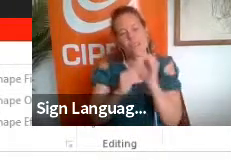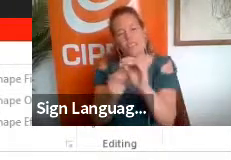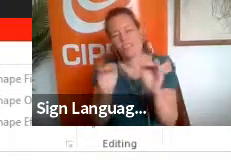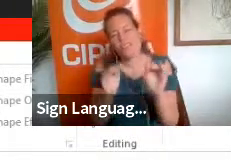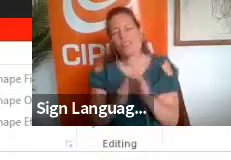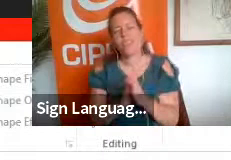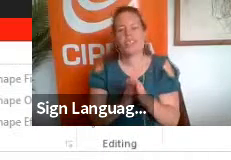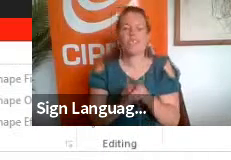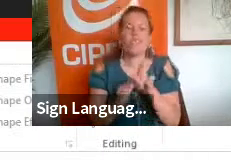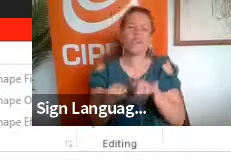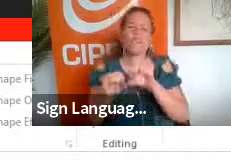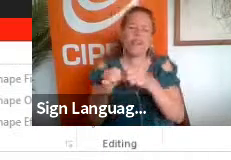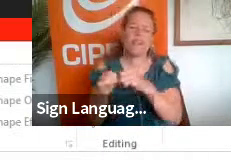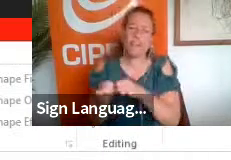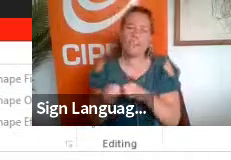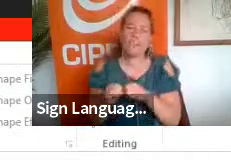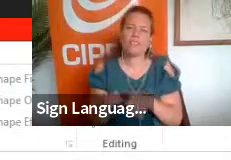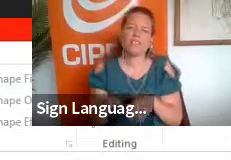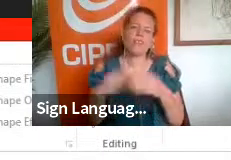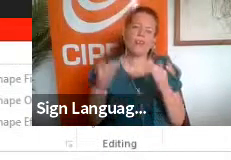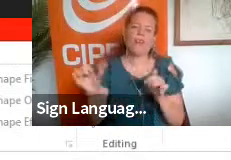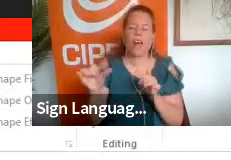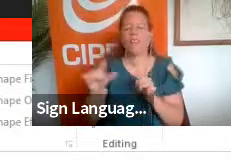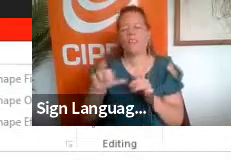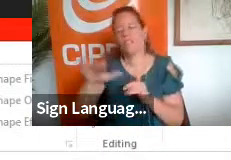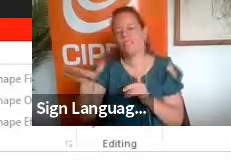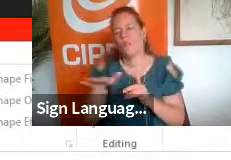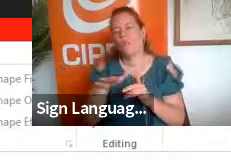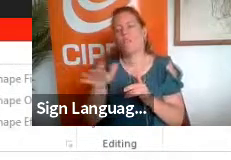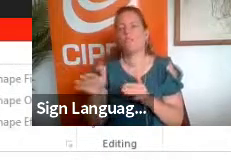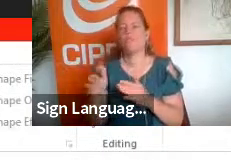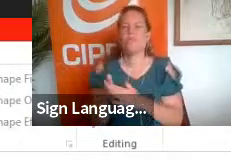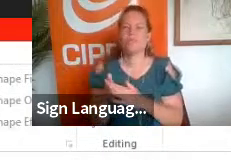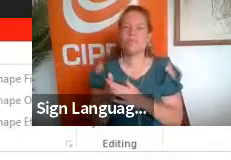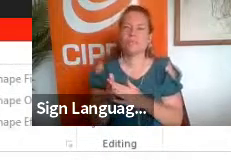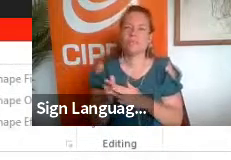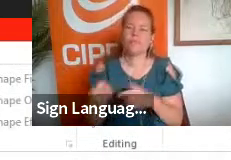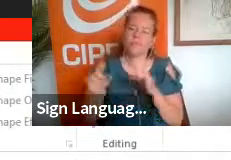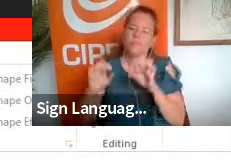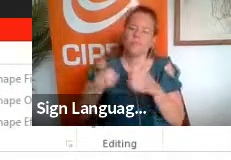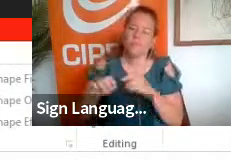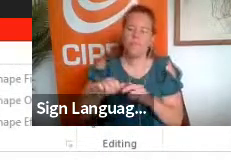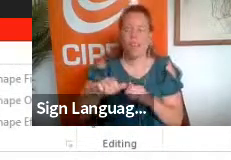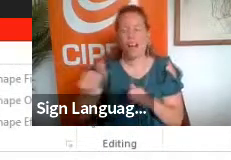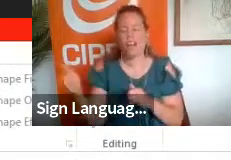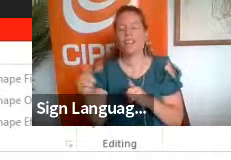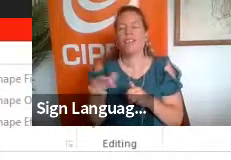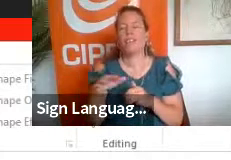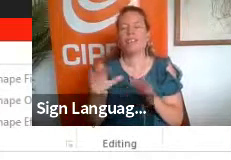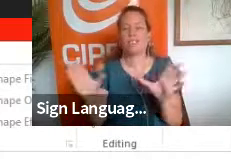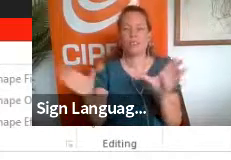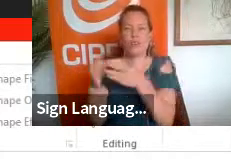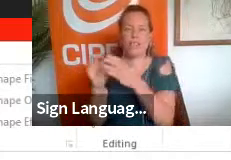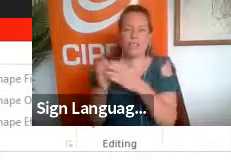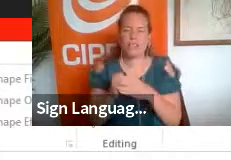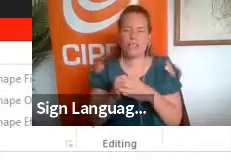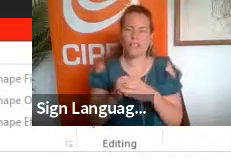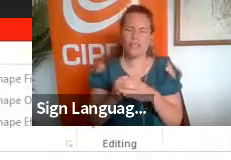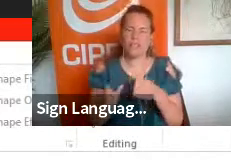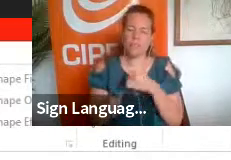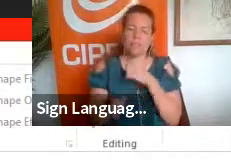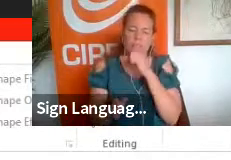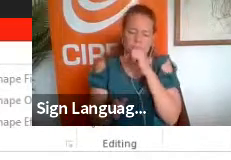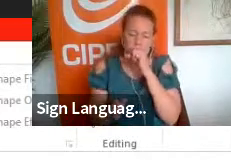other cases, collaborate with other coalitions, for example. Pardon me.